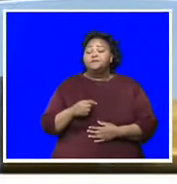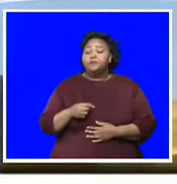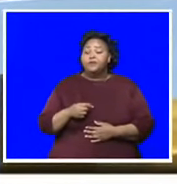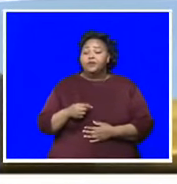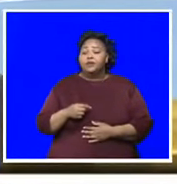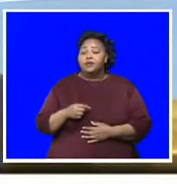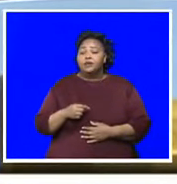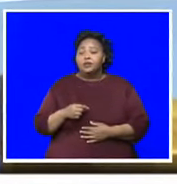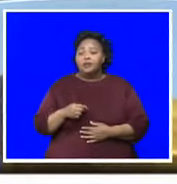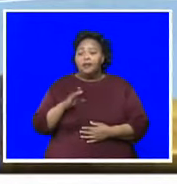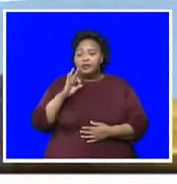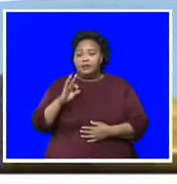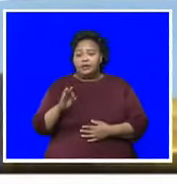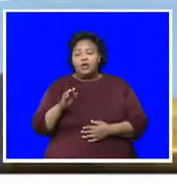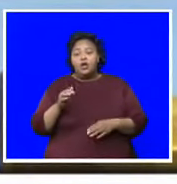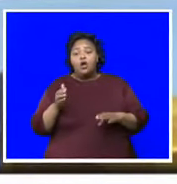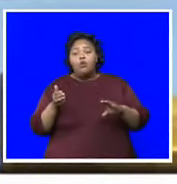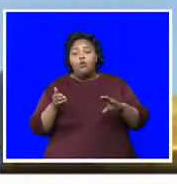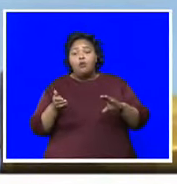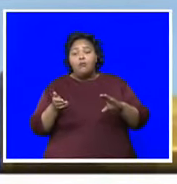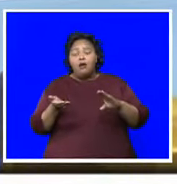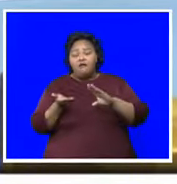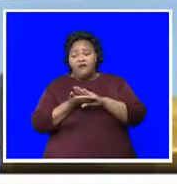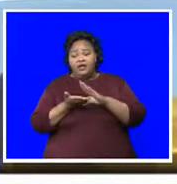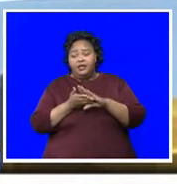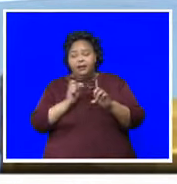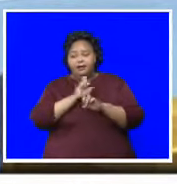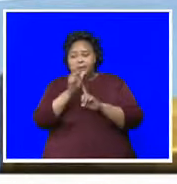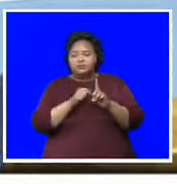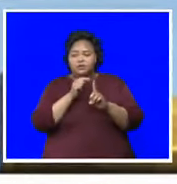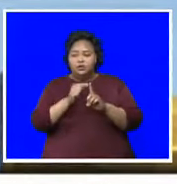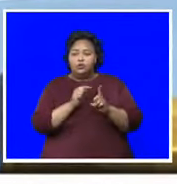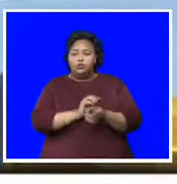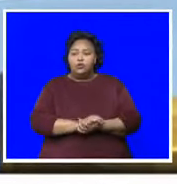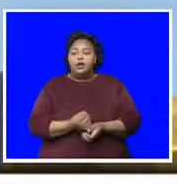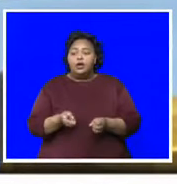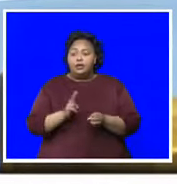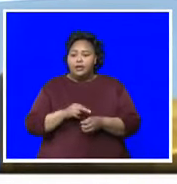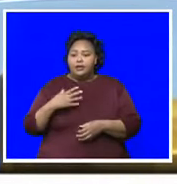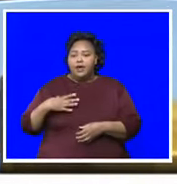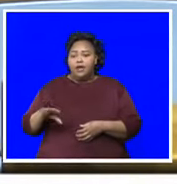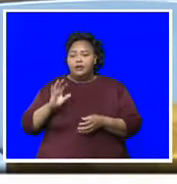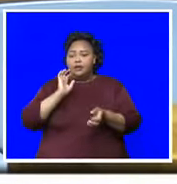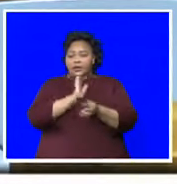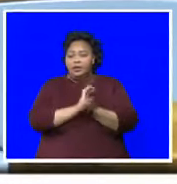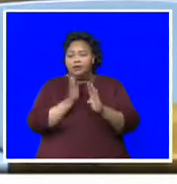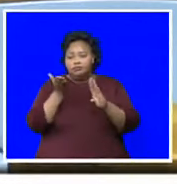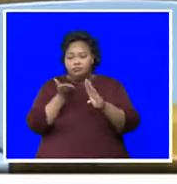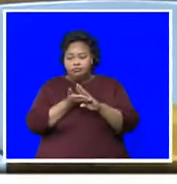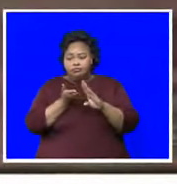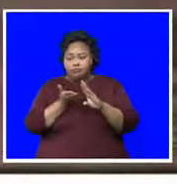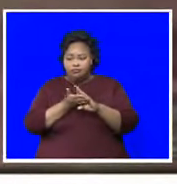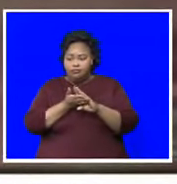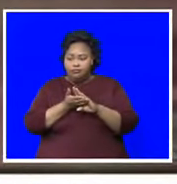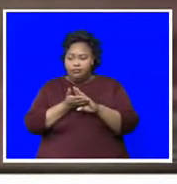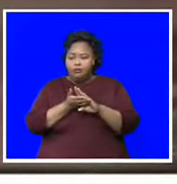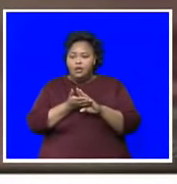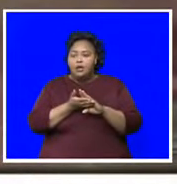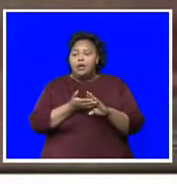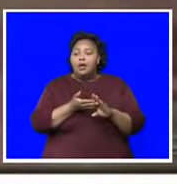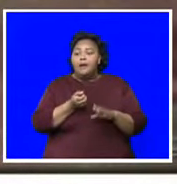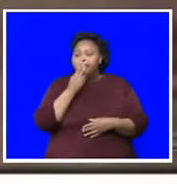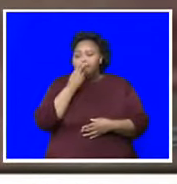case. She also told the court that one of the case files did not have any presumable semen that could